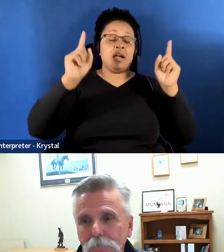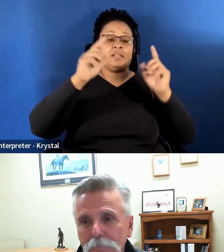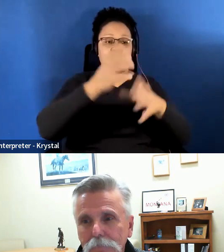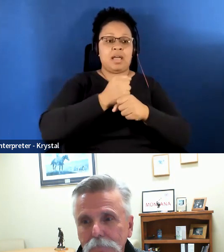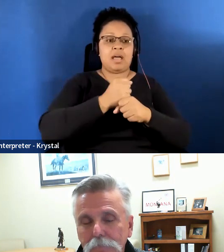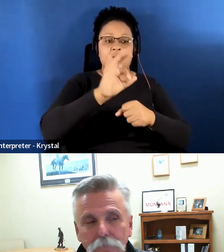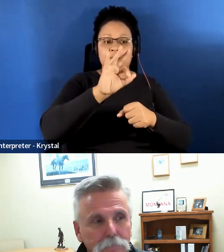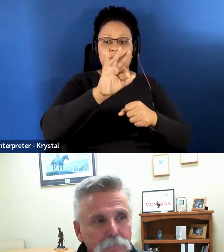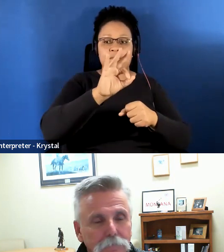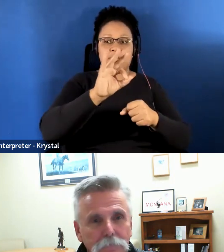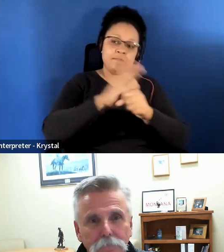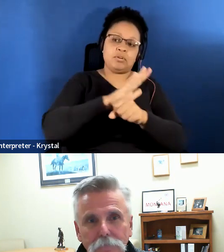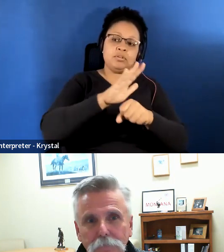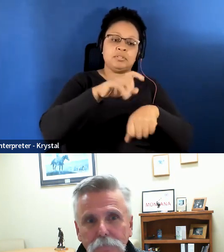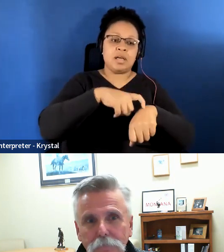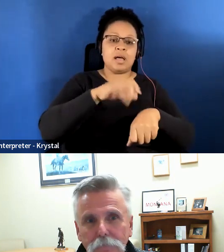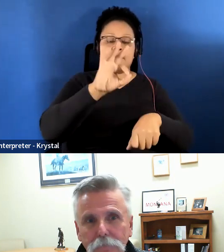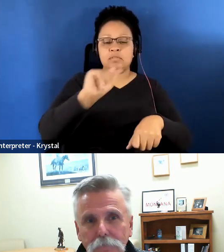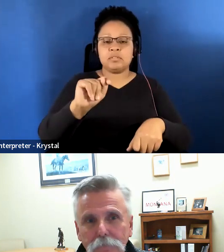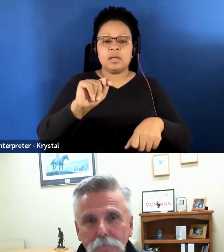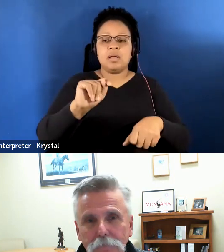full-time. She, not